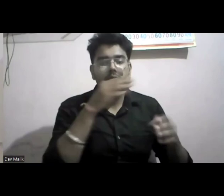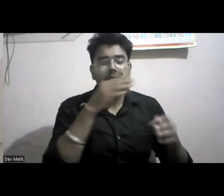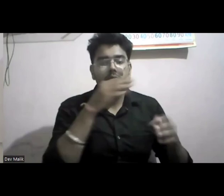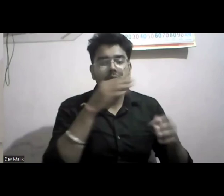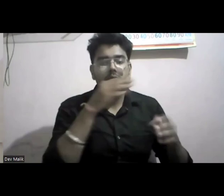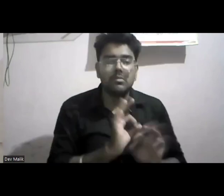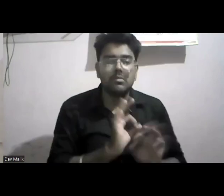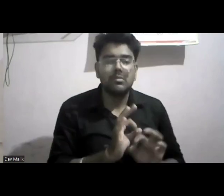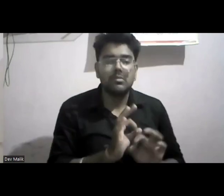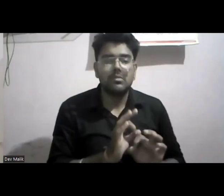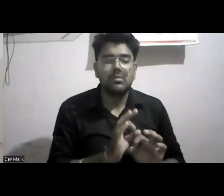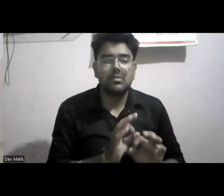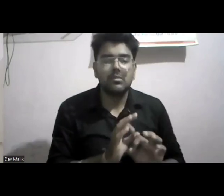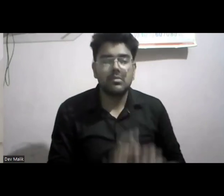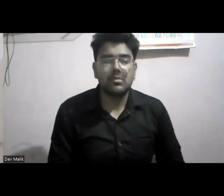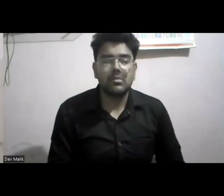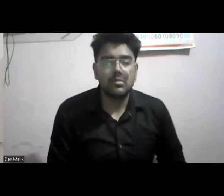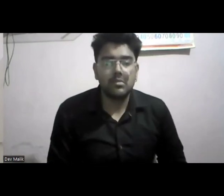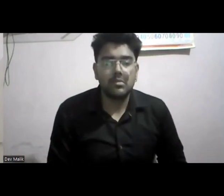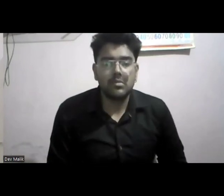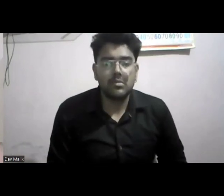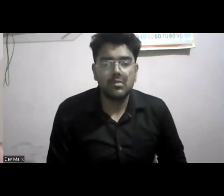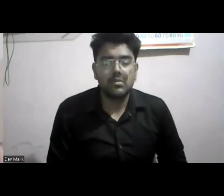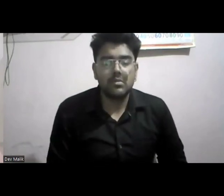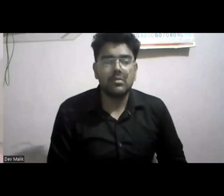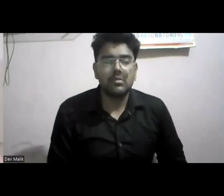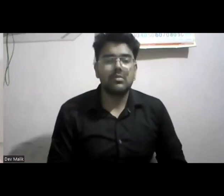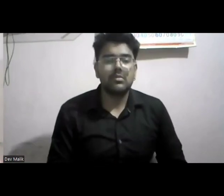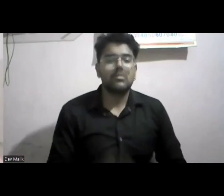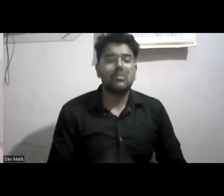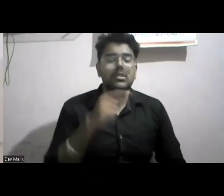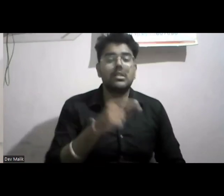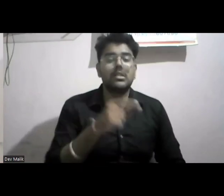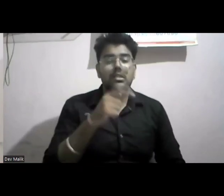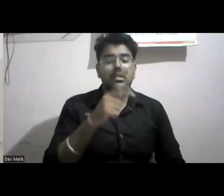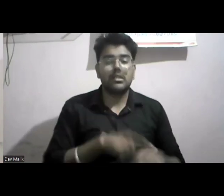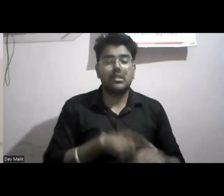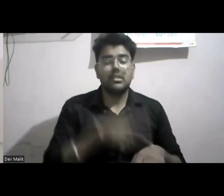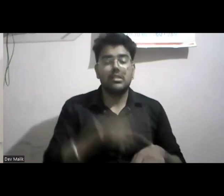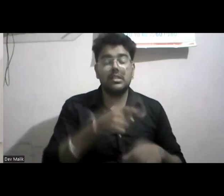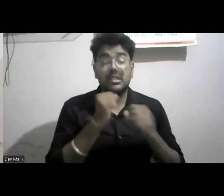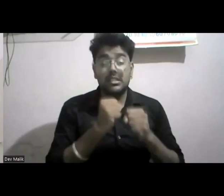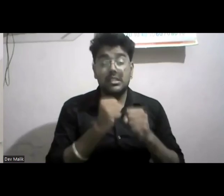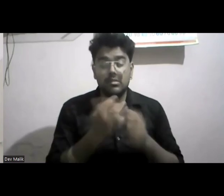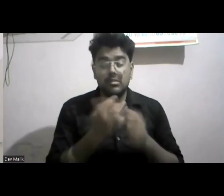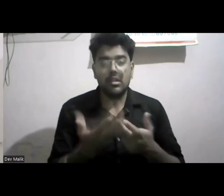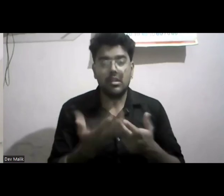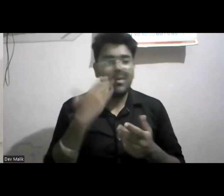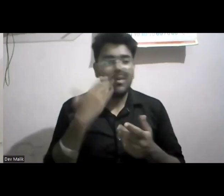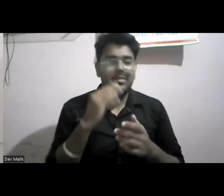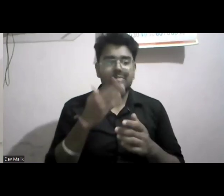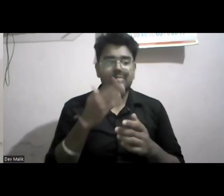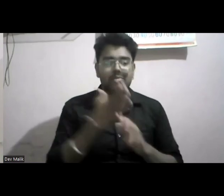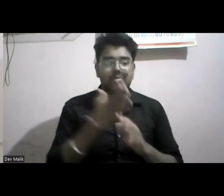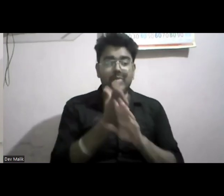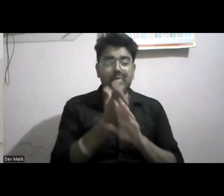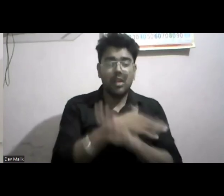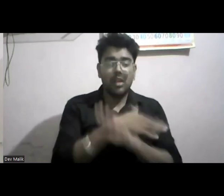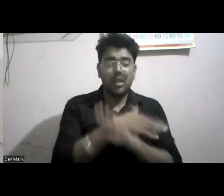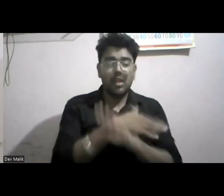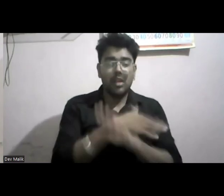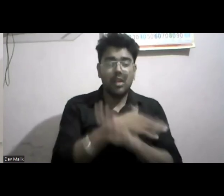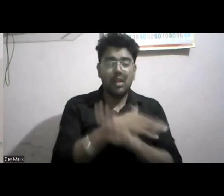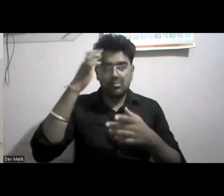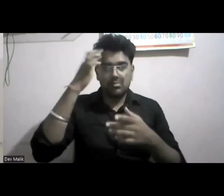it on to the next generation. And at times it's very difficult because they are coming with their past traumas, and many times along